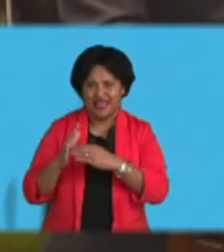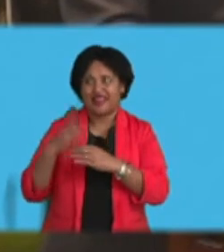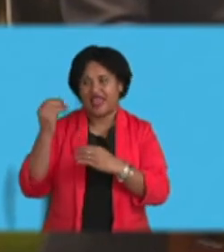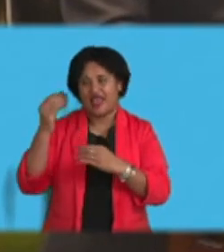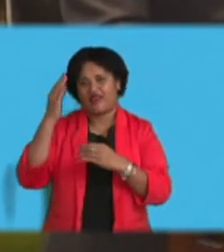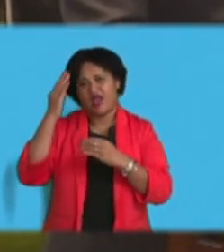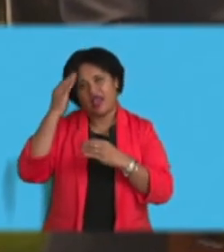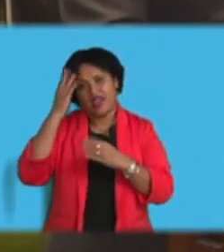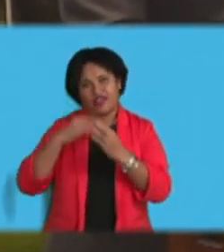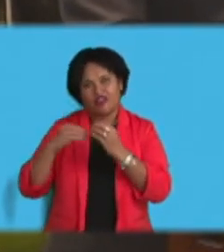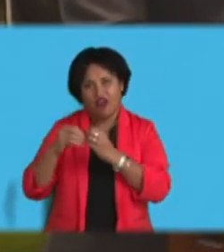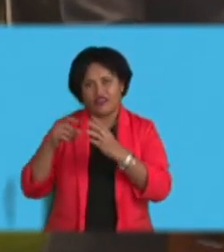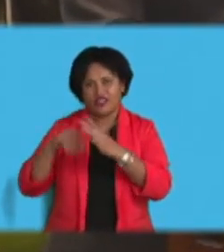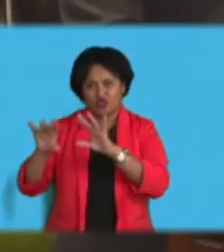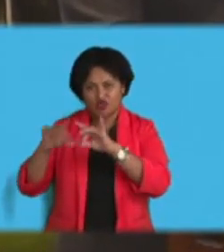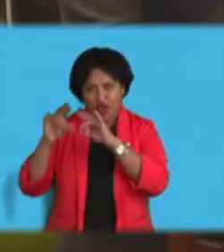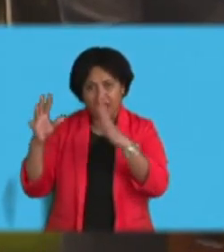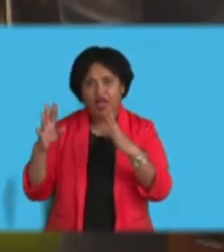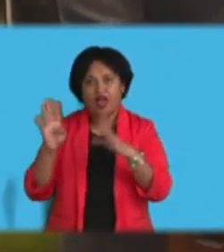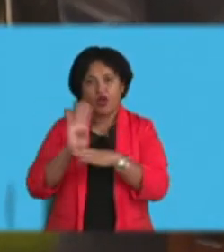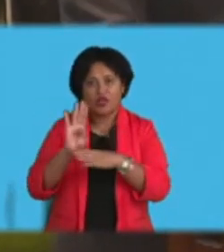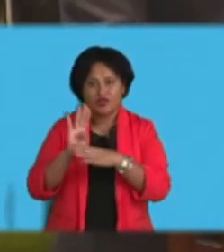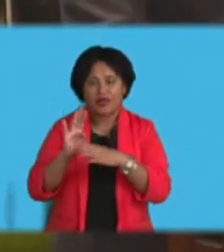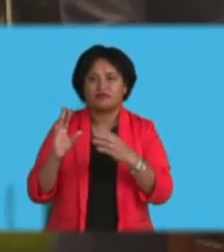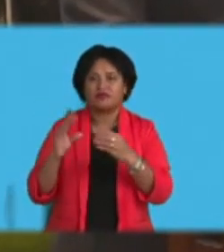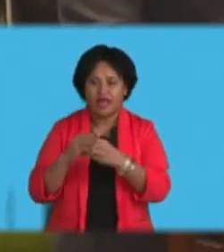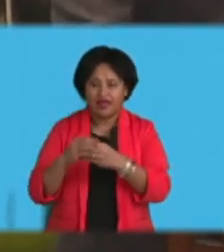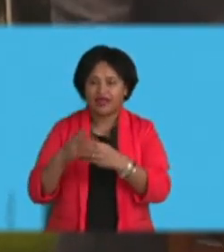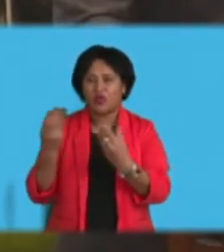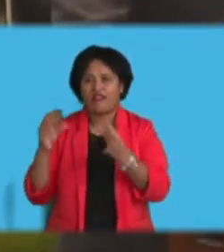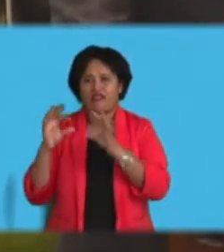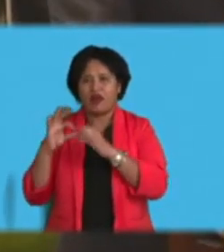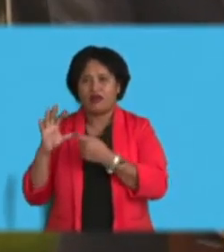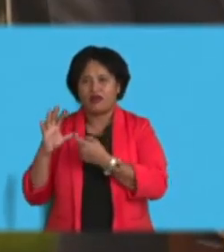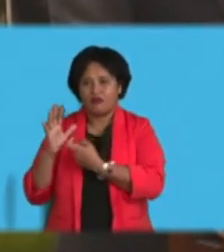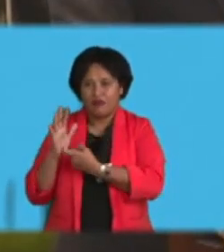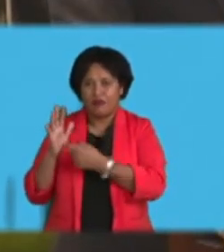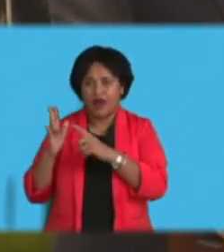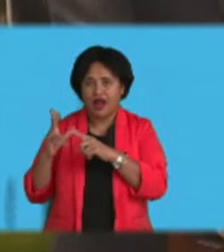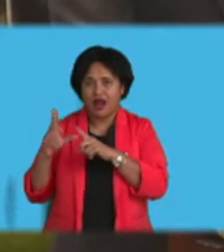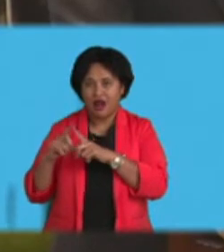Australia, including Westpac. You have Bank of Baroda, which is of course headquartered